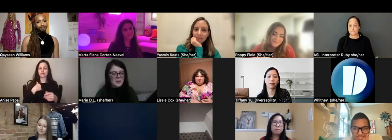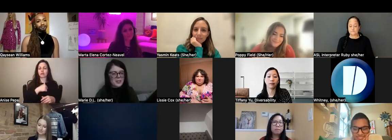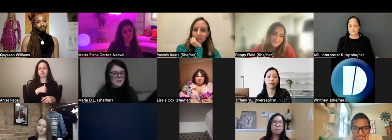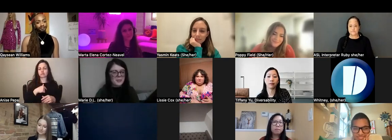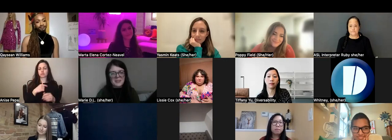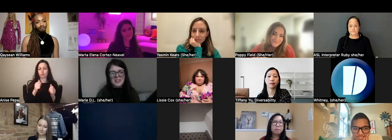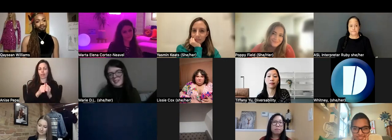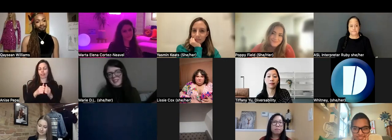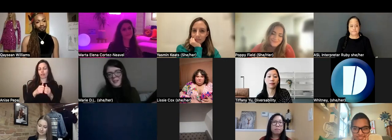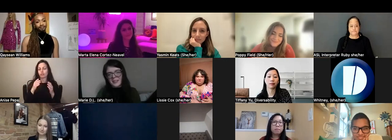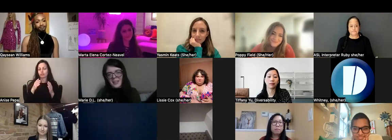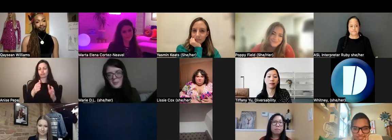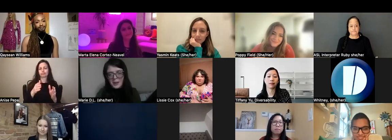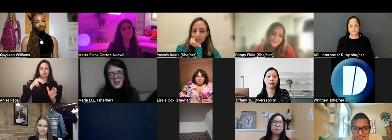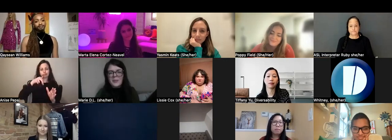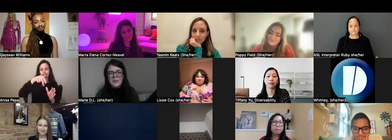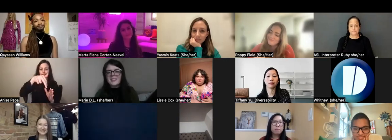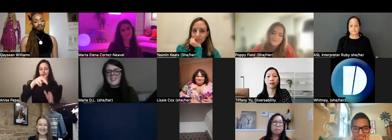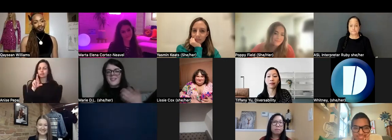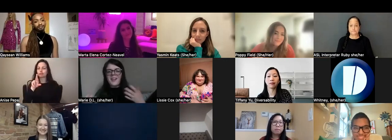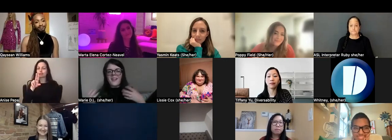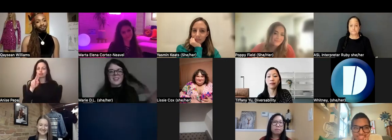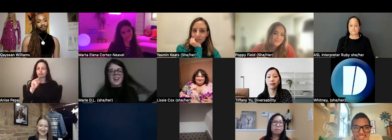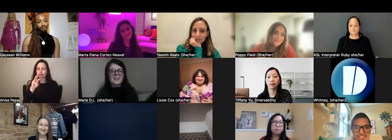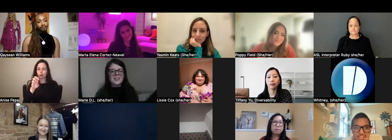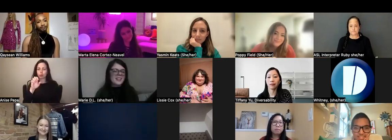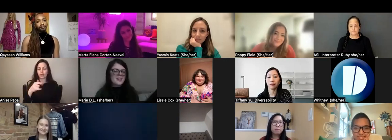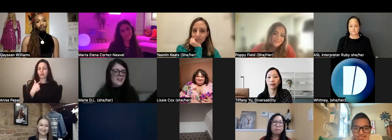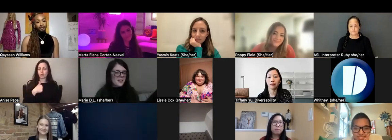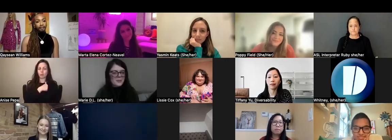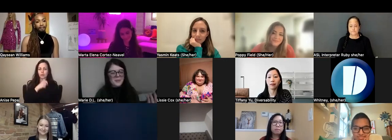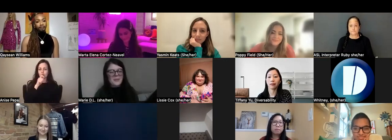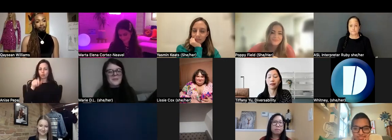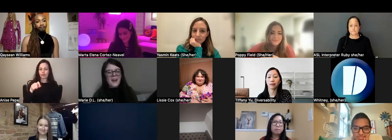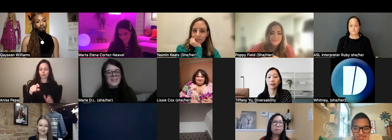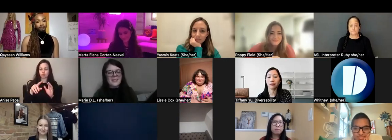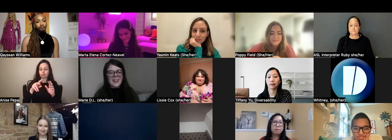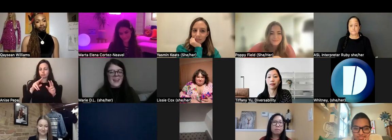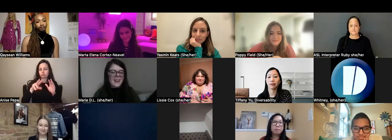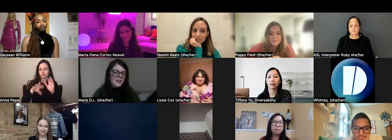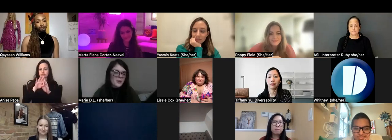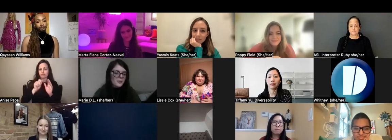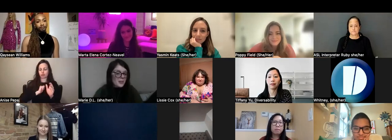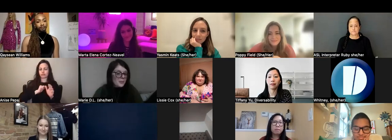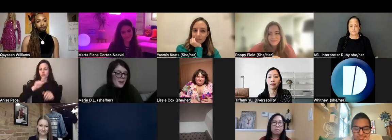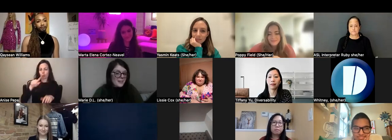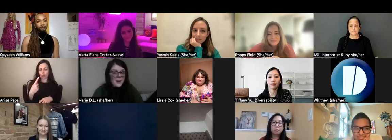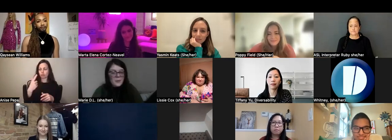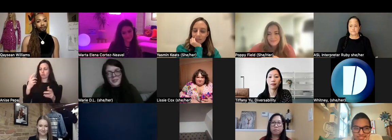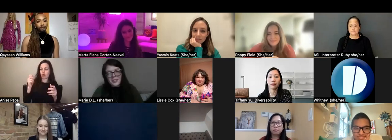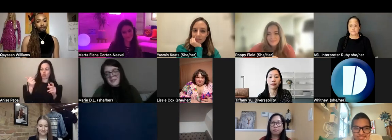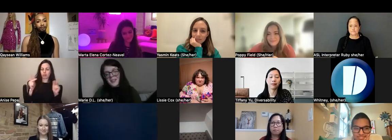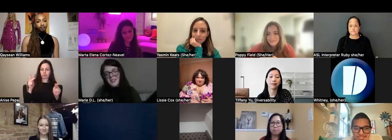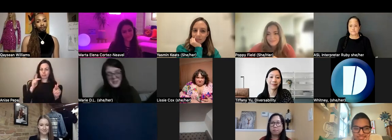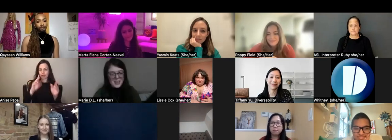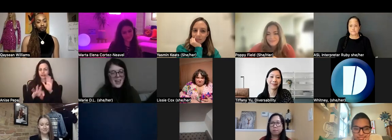photo shoots. We don't need to be discovered anymore. We can discover ourselves in our own profiles. And hopefully the right account will